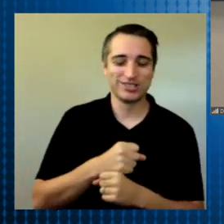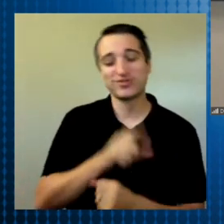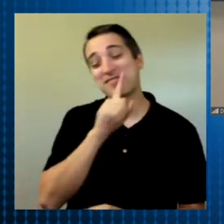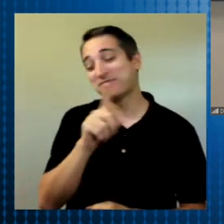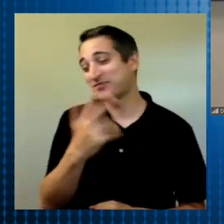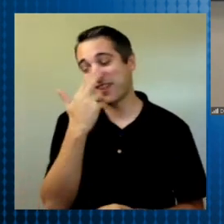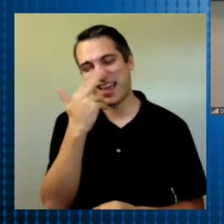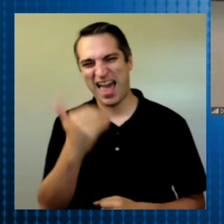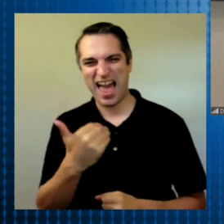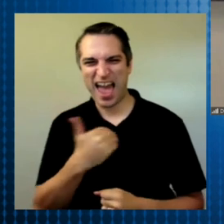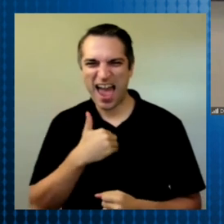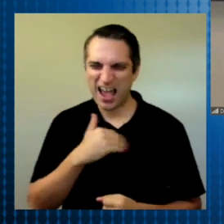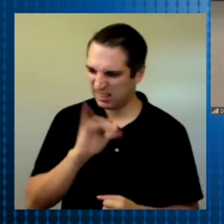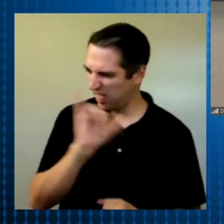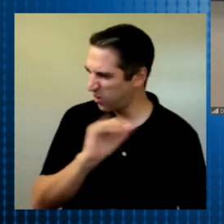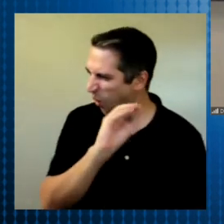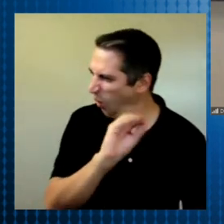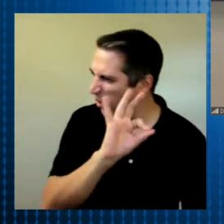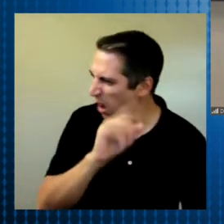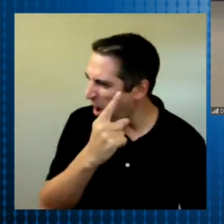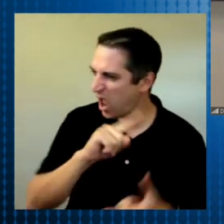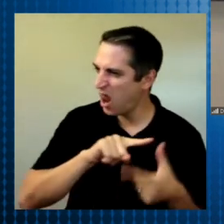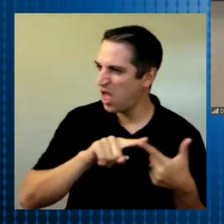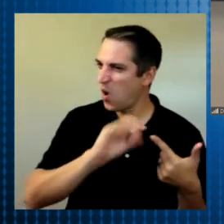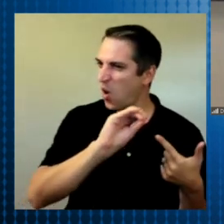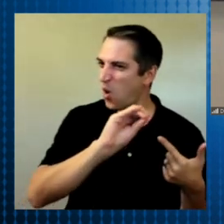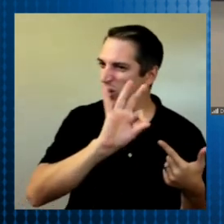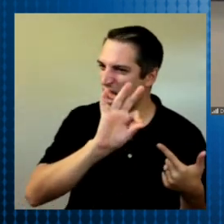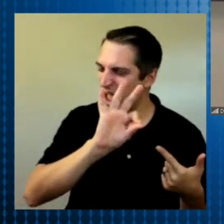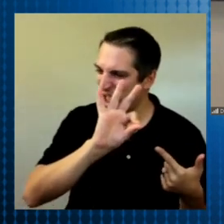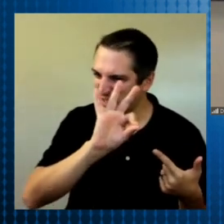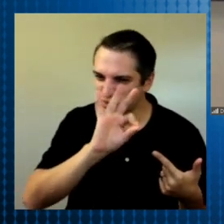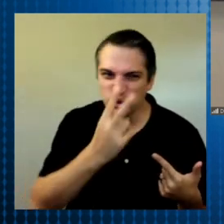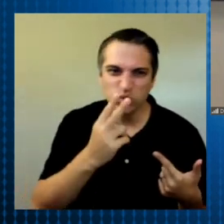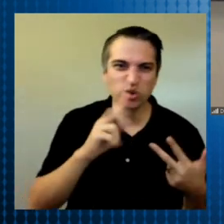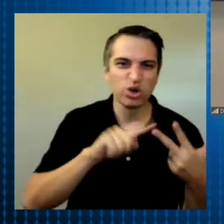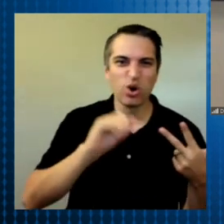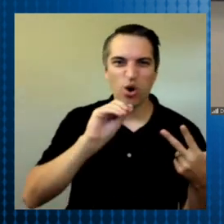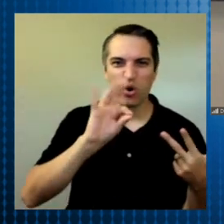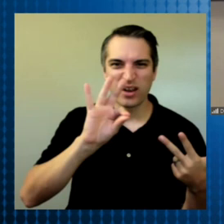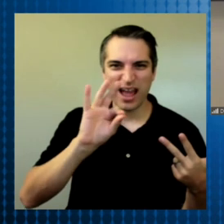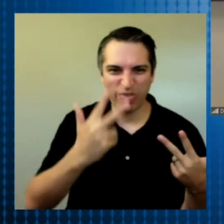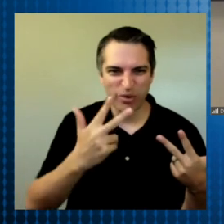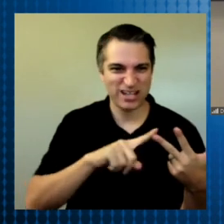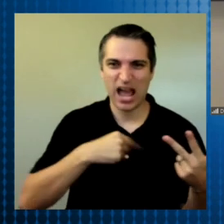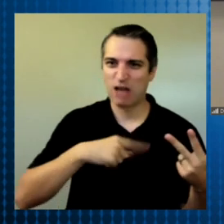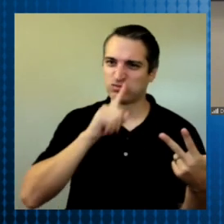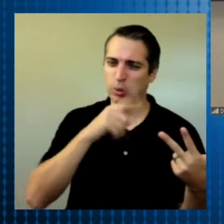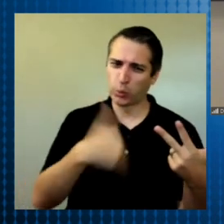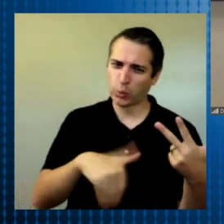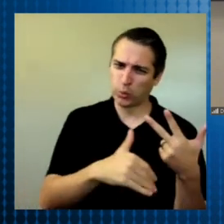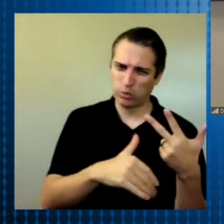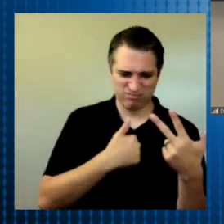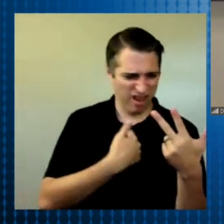these courses like 091, 092, 093, and I was killing it, none. I was getting A's and B's.